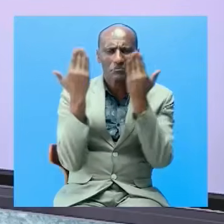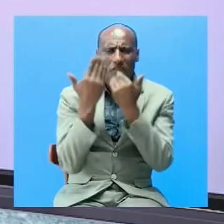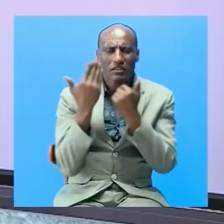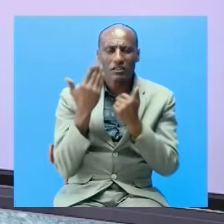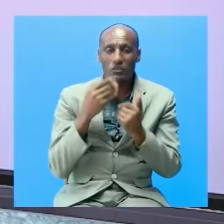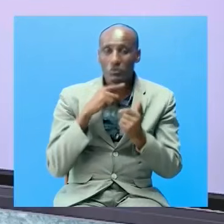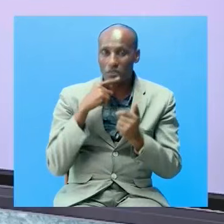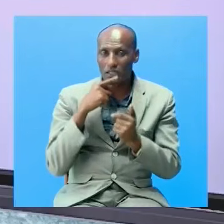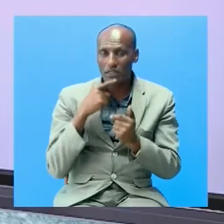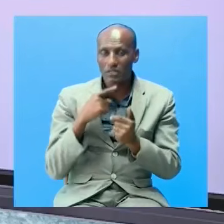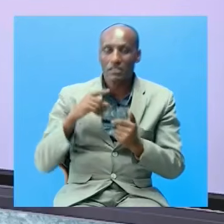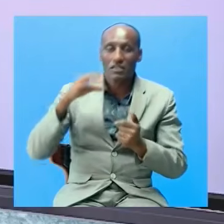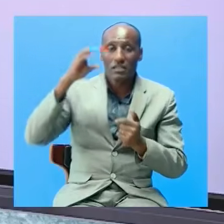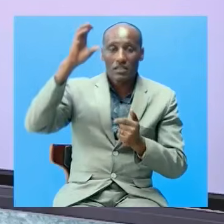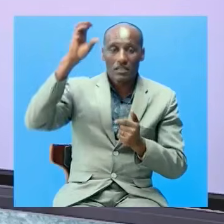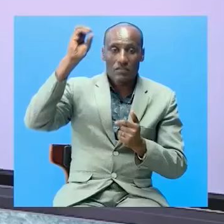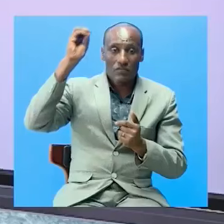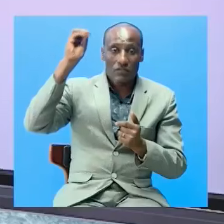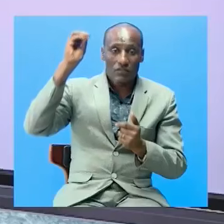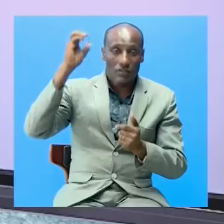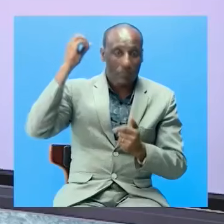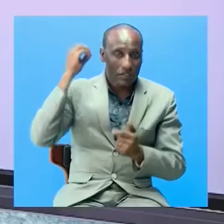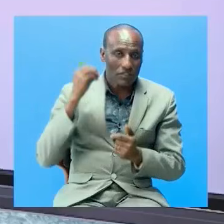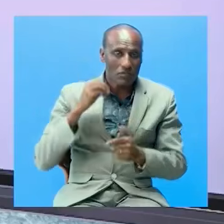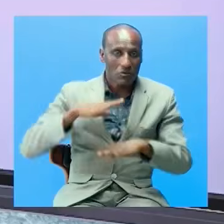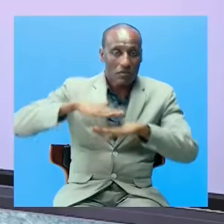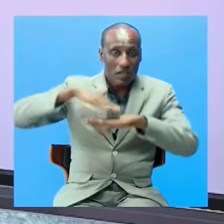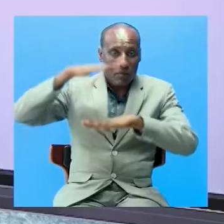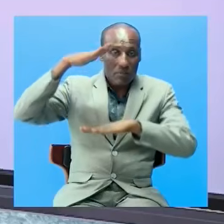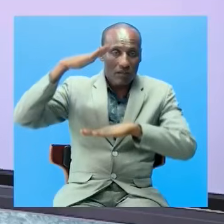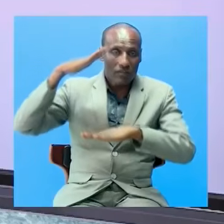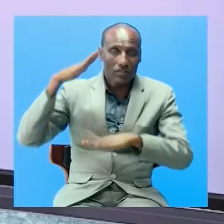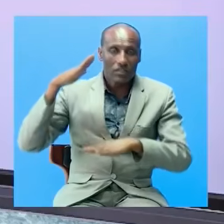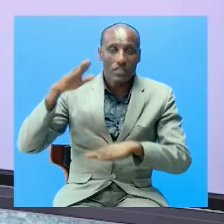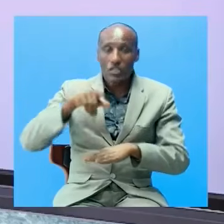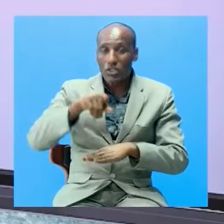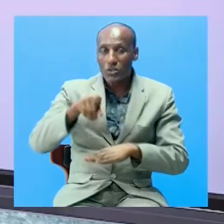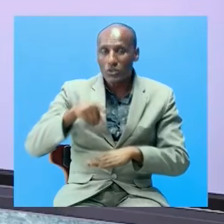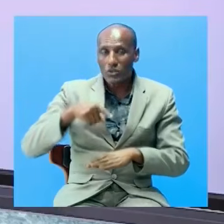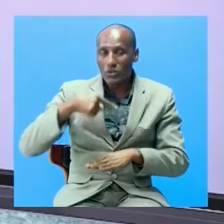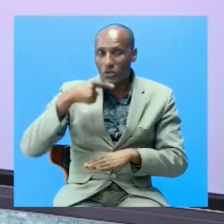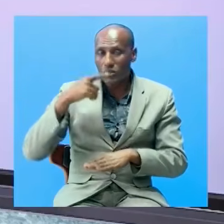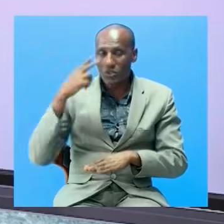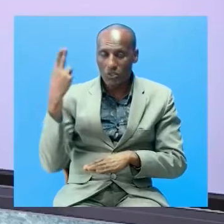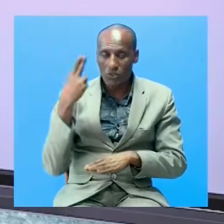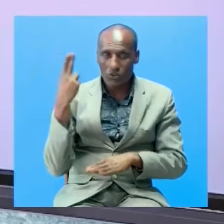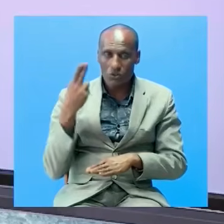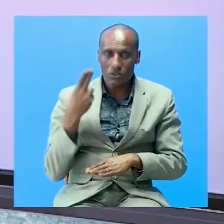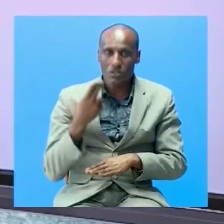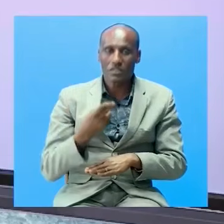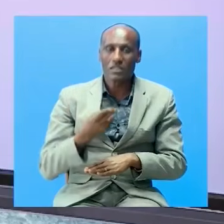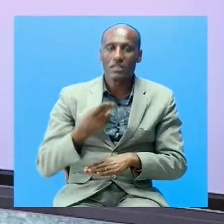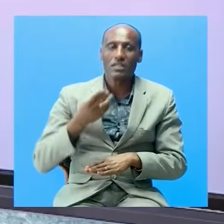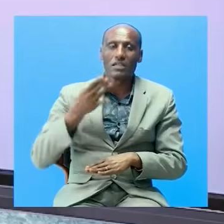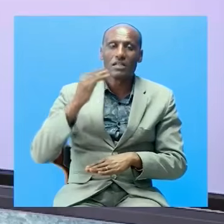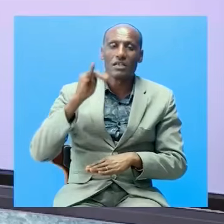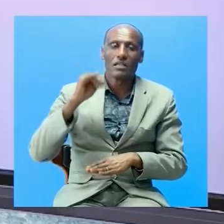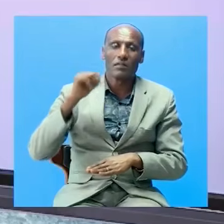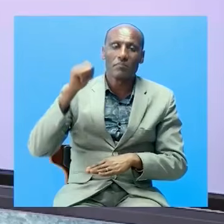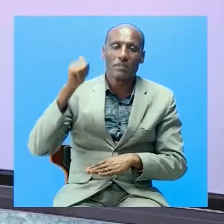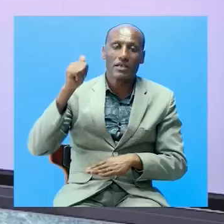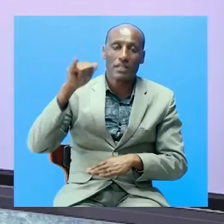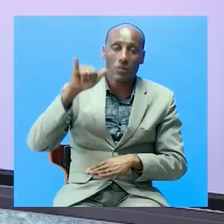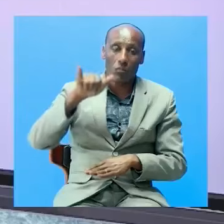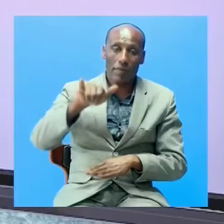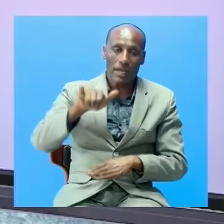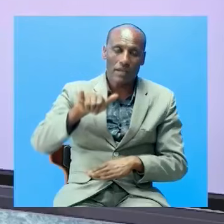or if the weather becomes foggy, the possibility for the rain is what? Yes, 50% or maybe above. At that time,